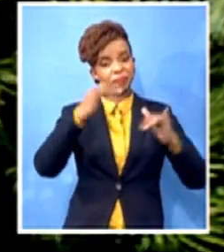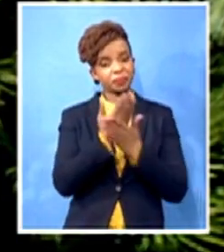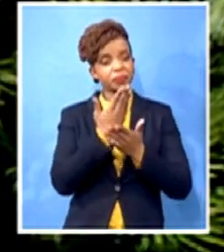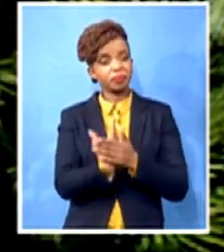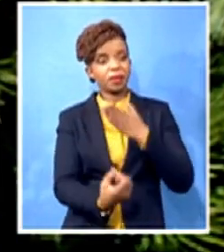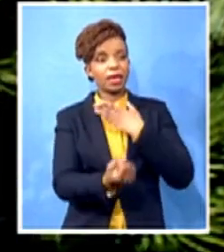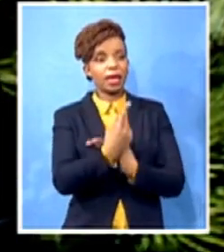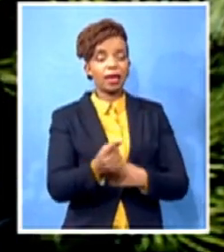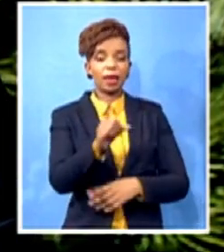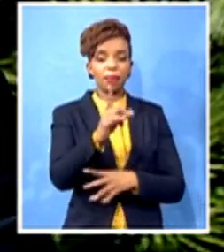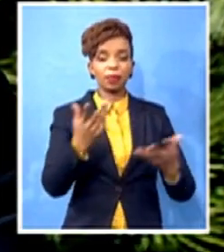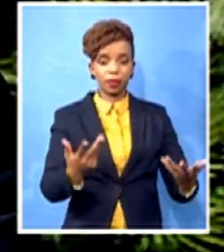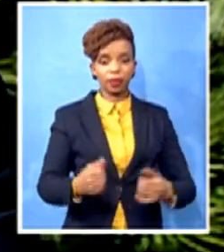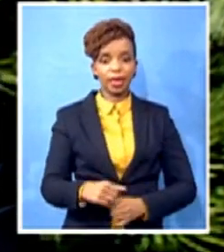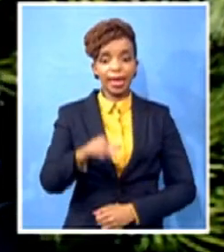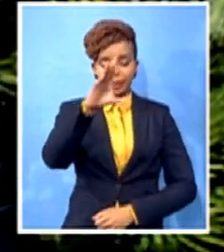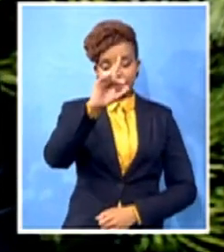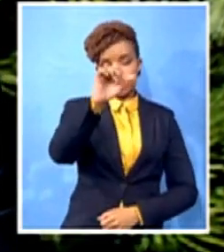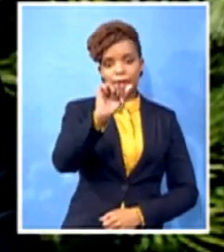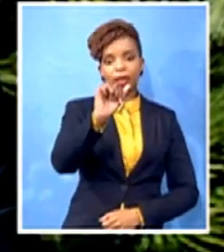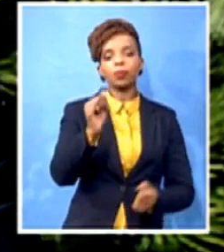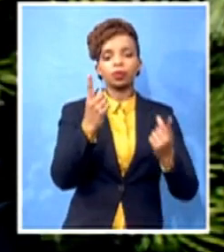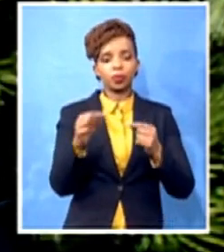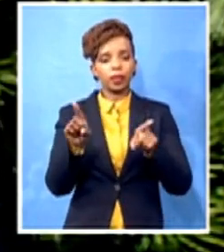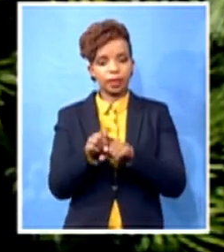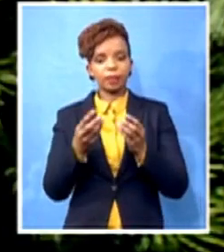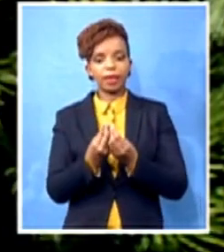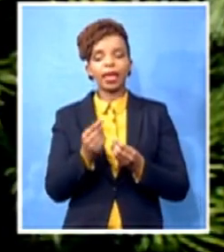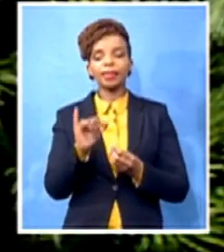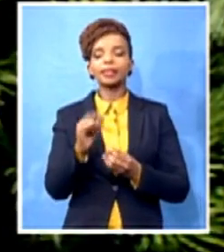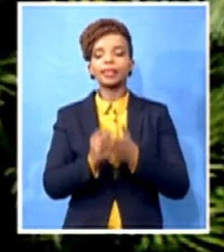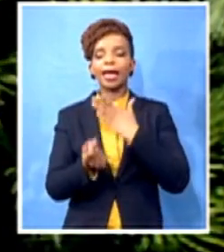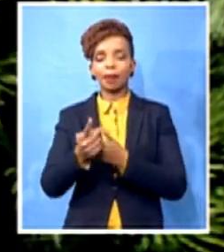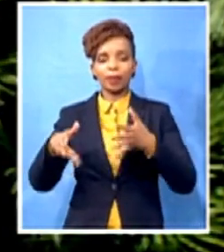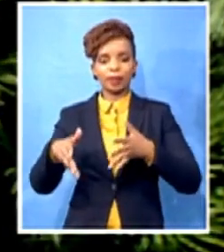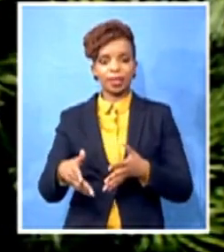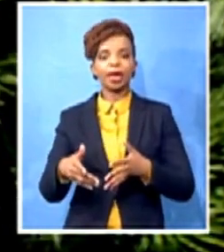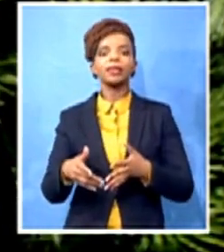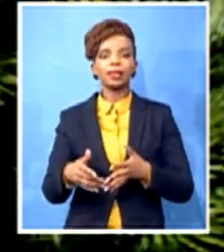what the ANC did in Gauteng, constitute a minority government. So that's the risk they